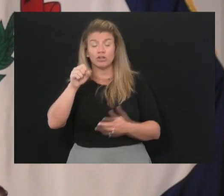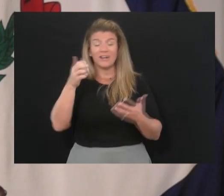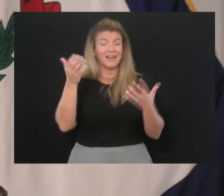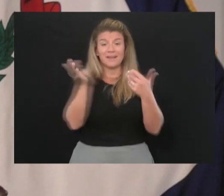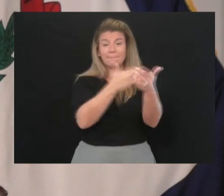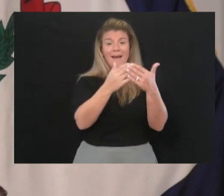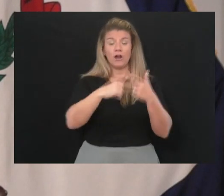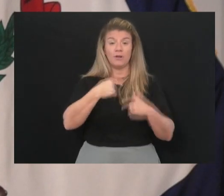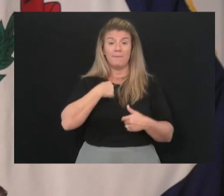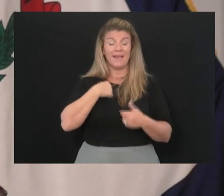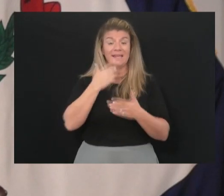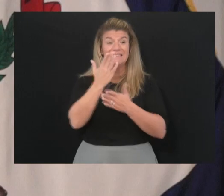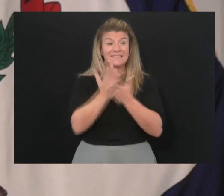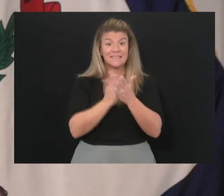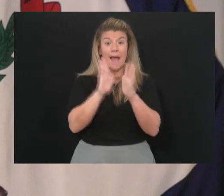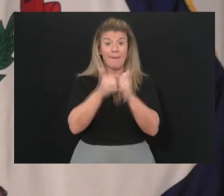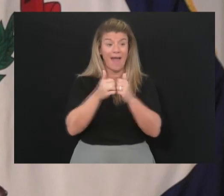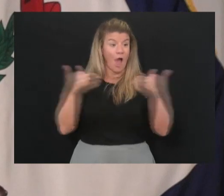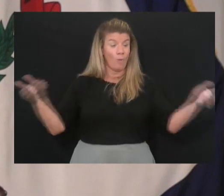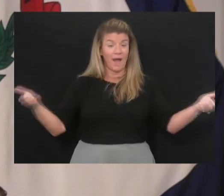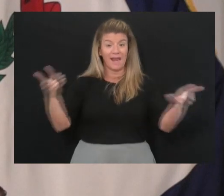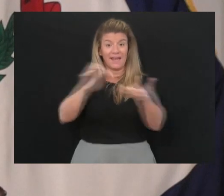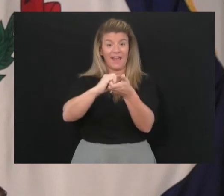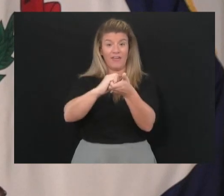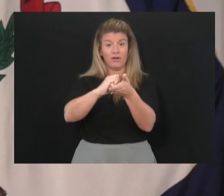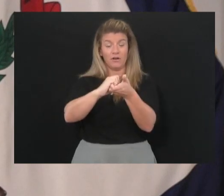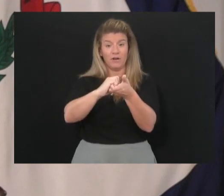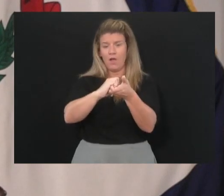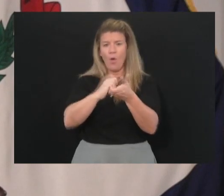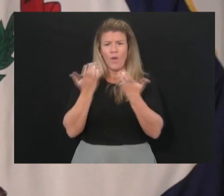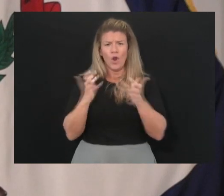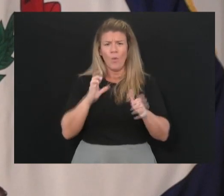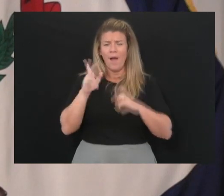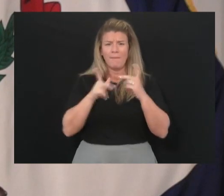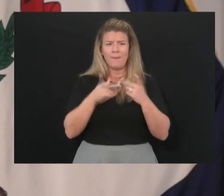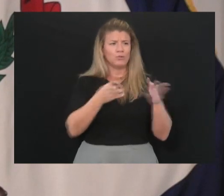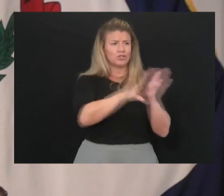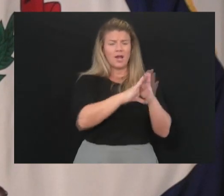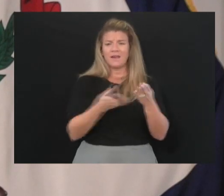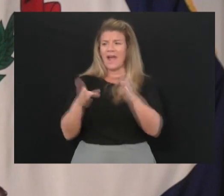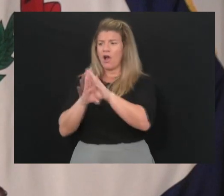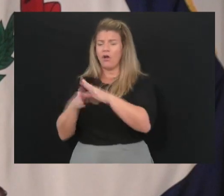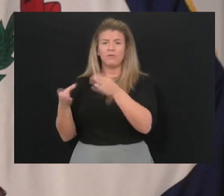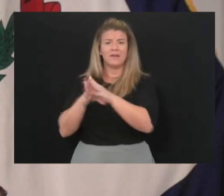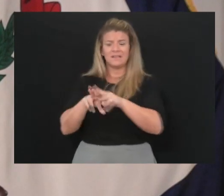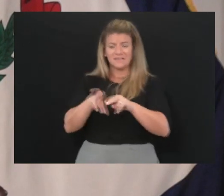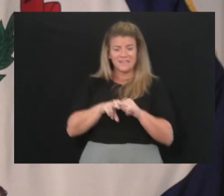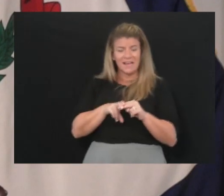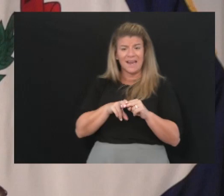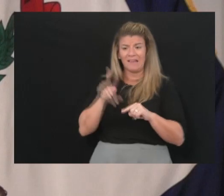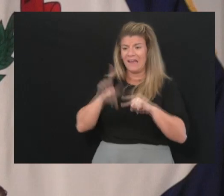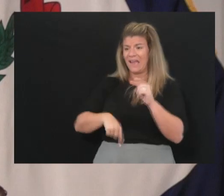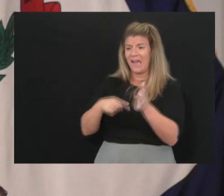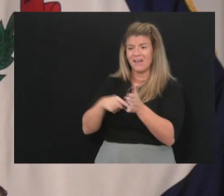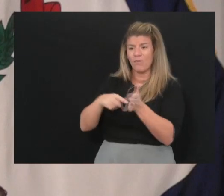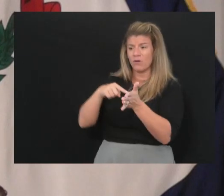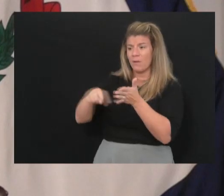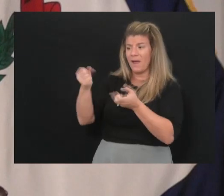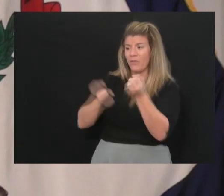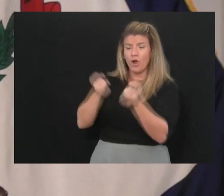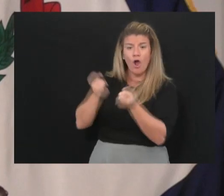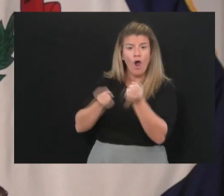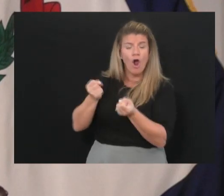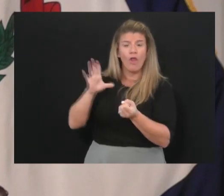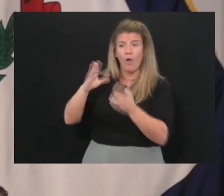everybody's got to get together, because you got people that are sitting out here right now wondering how in the world they're going to make the car payment, what are they going